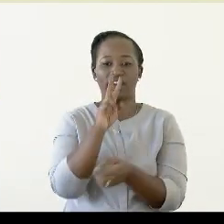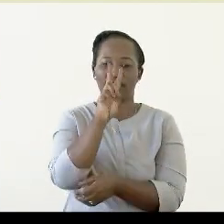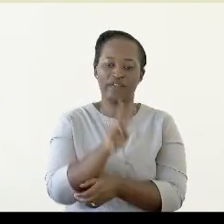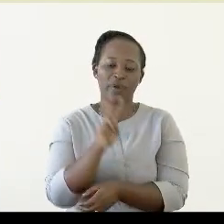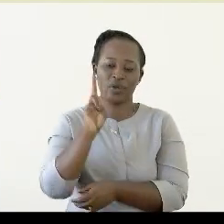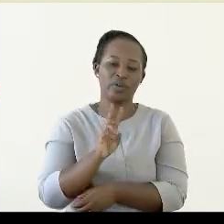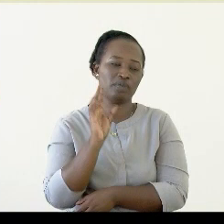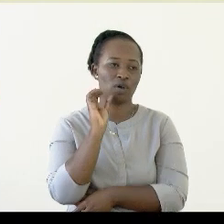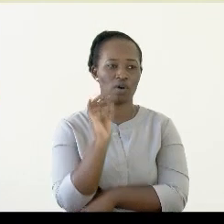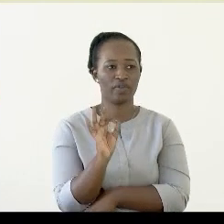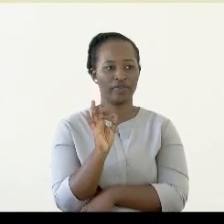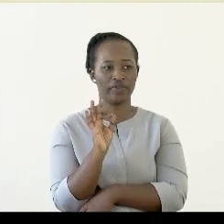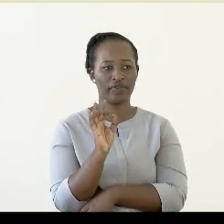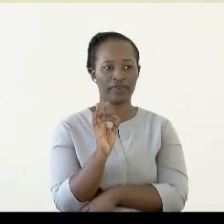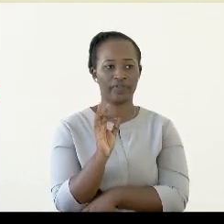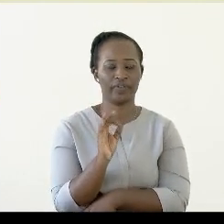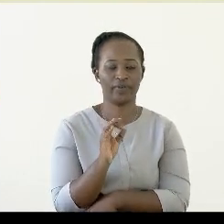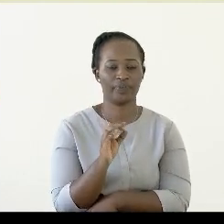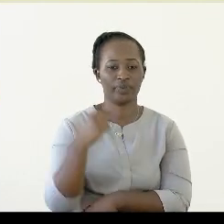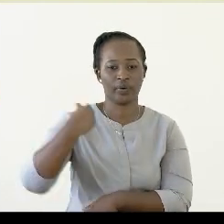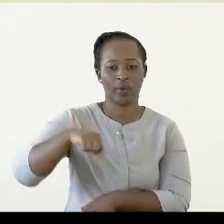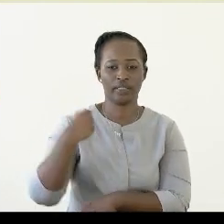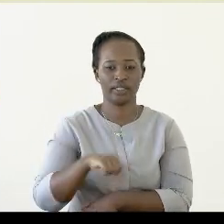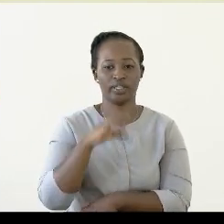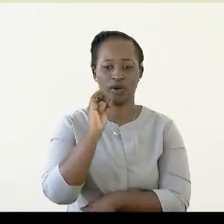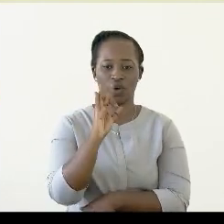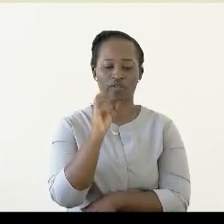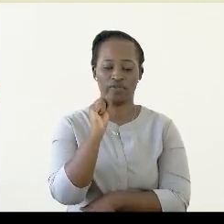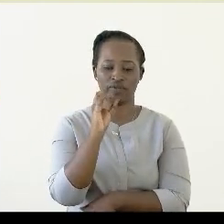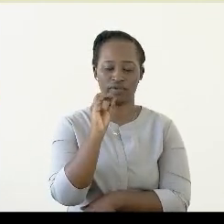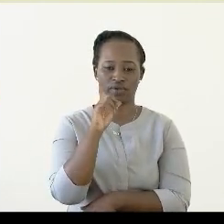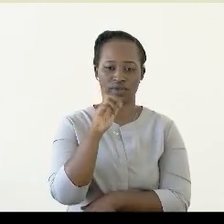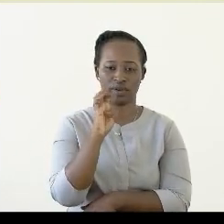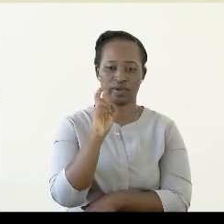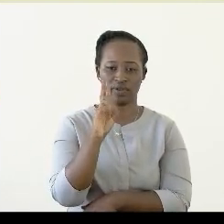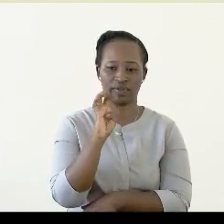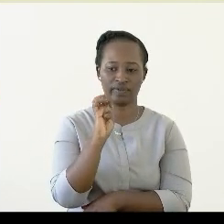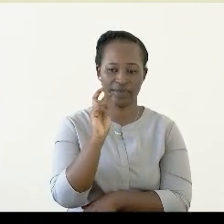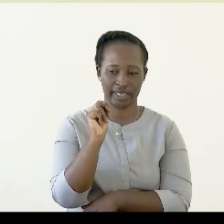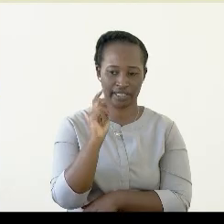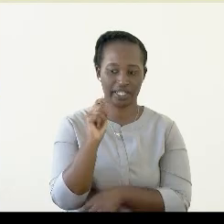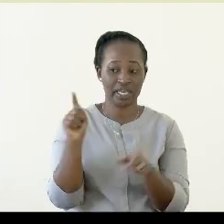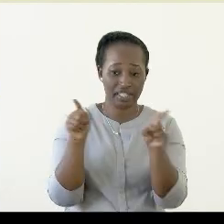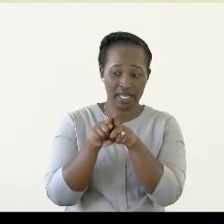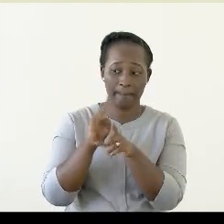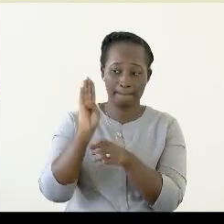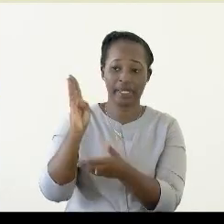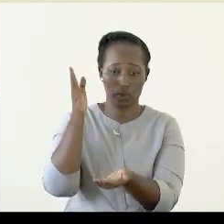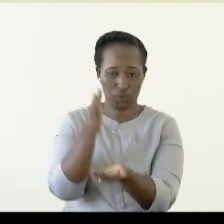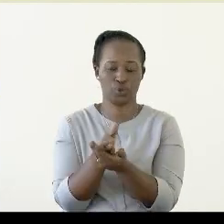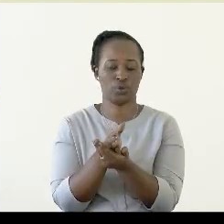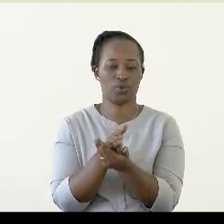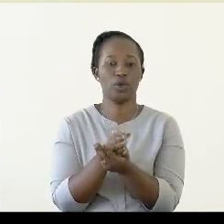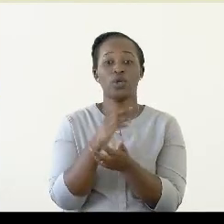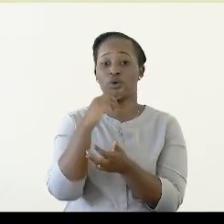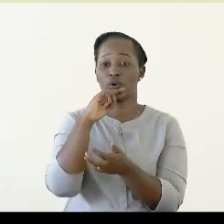of a quantity of a solvent. So it is right, the concentration of a solution. So the